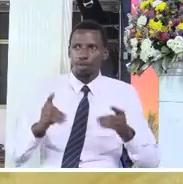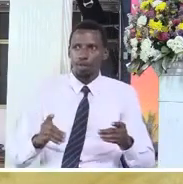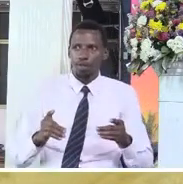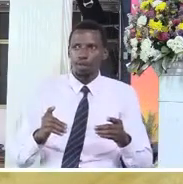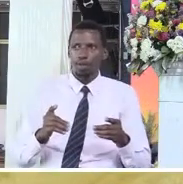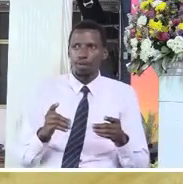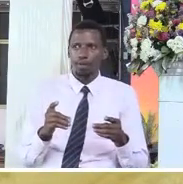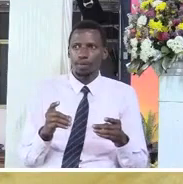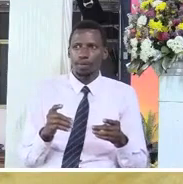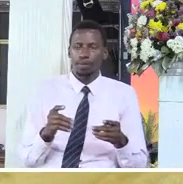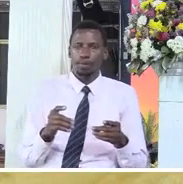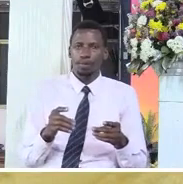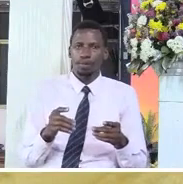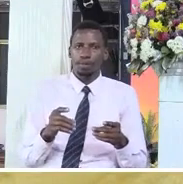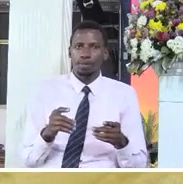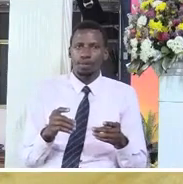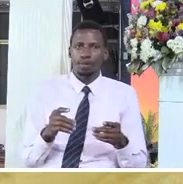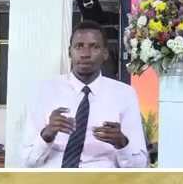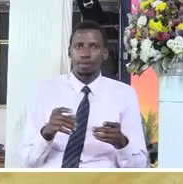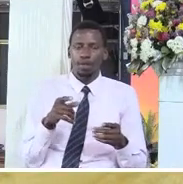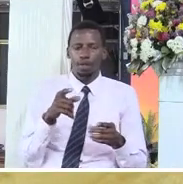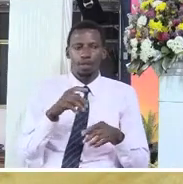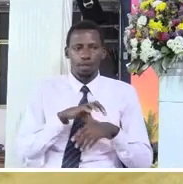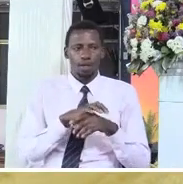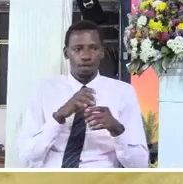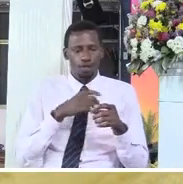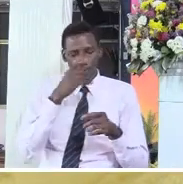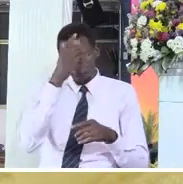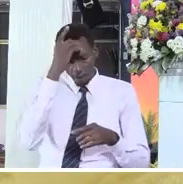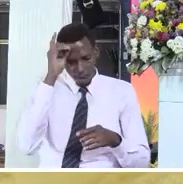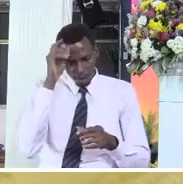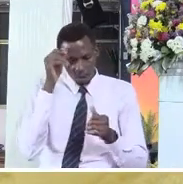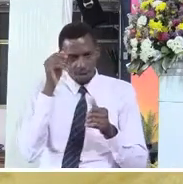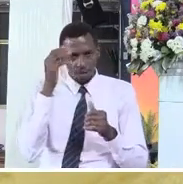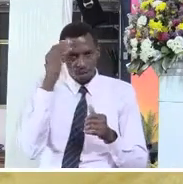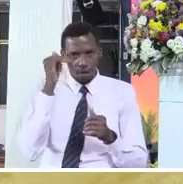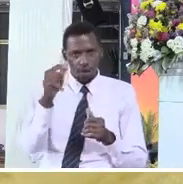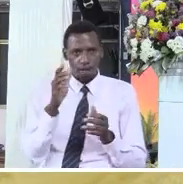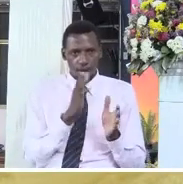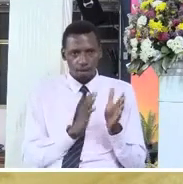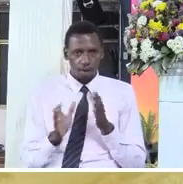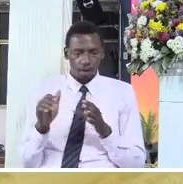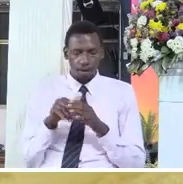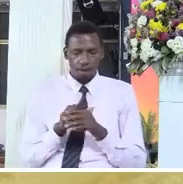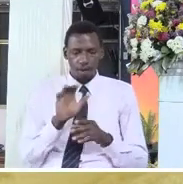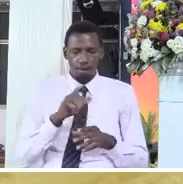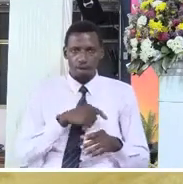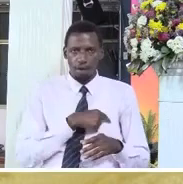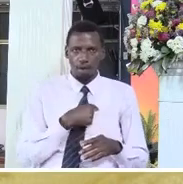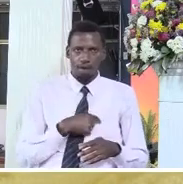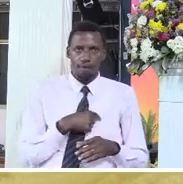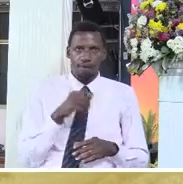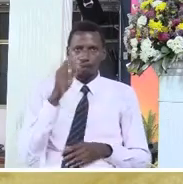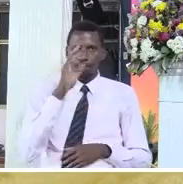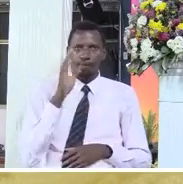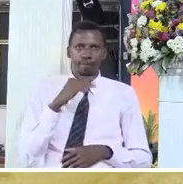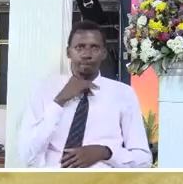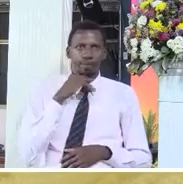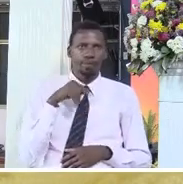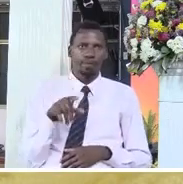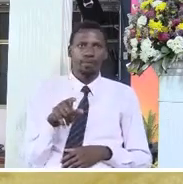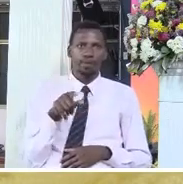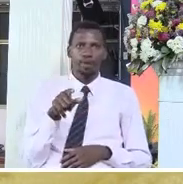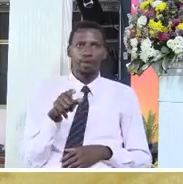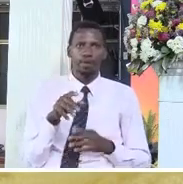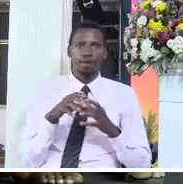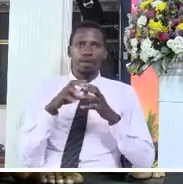an inspiration we get from Daniel, that he purposed in his heart that he will not defile himself. And so that is the greatest challenge